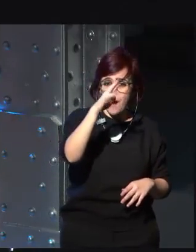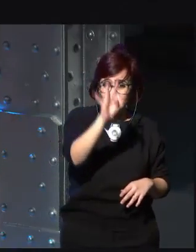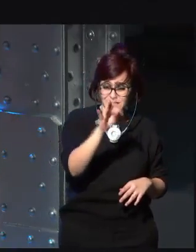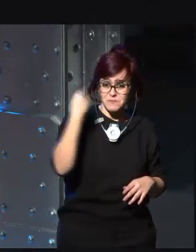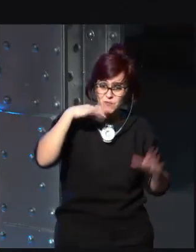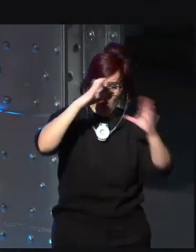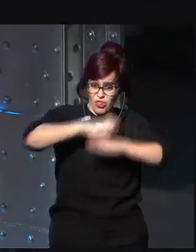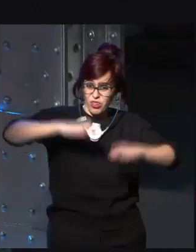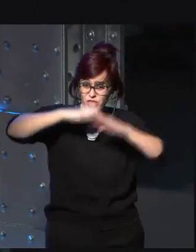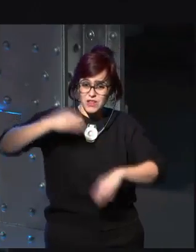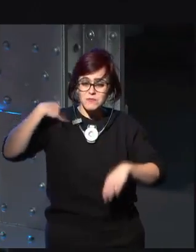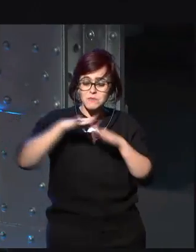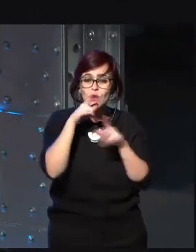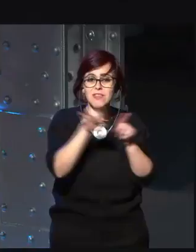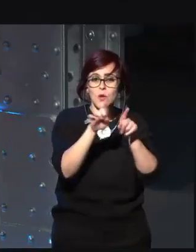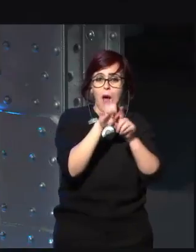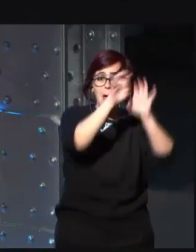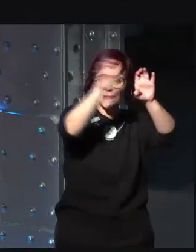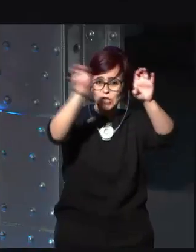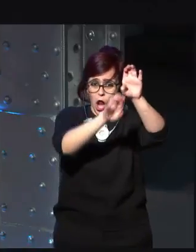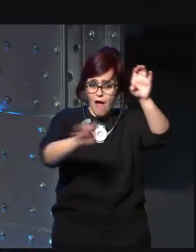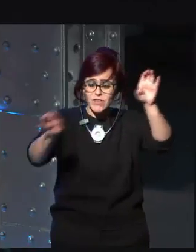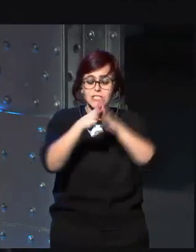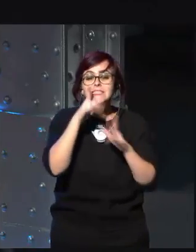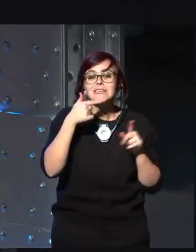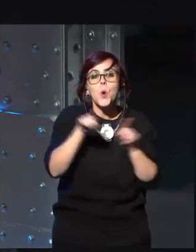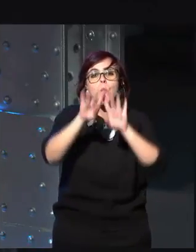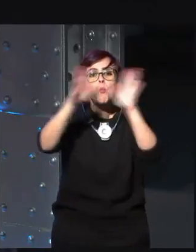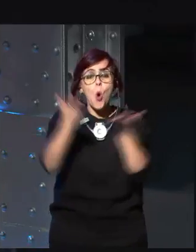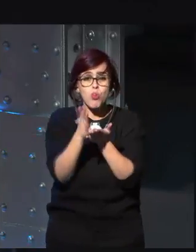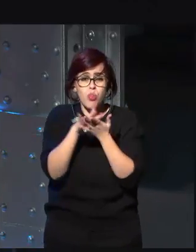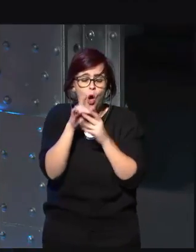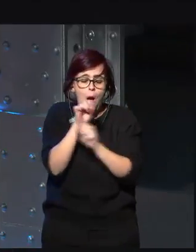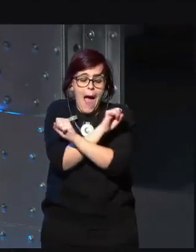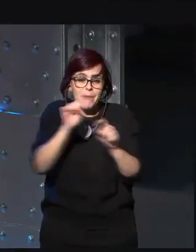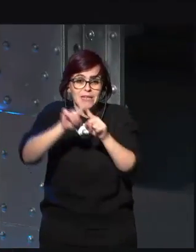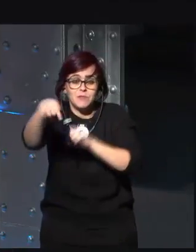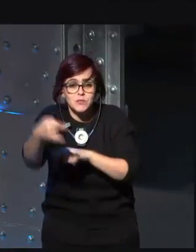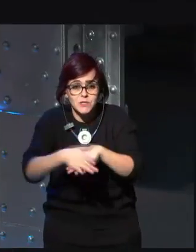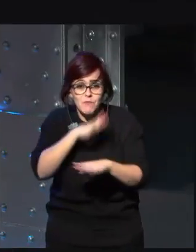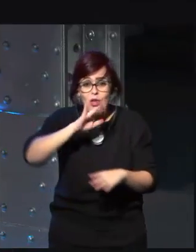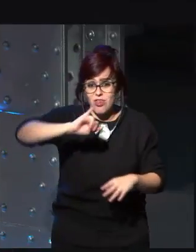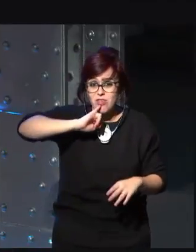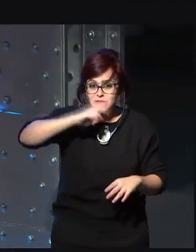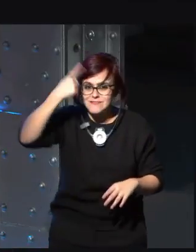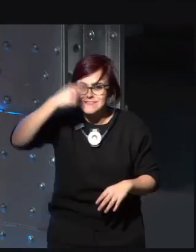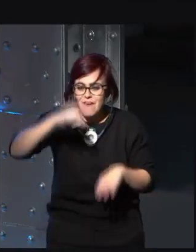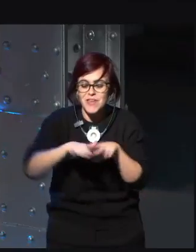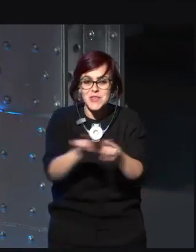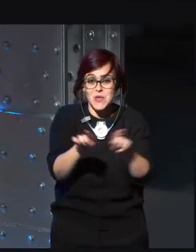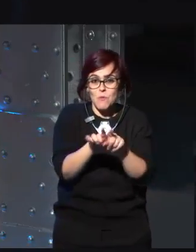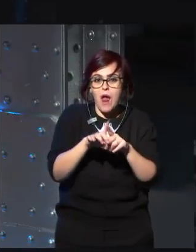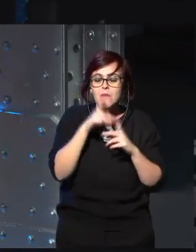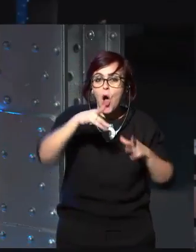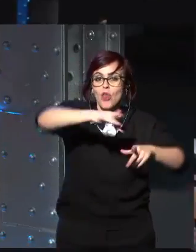world, or maybe when the aliens come down, maybe language doesn't even exist, they'll see how to play these stories and play these discs, and L. Ron